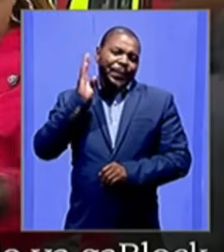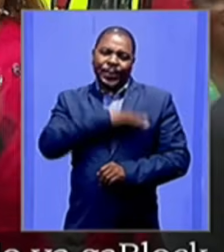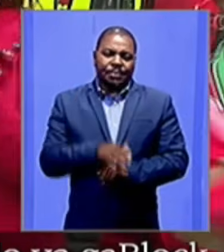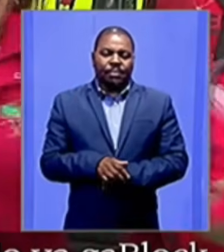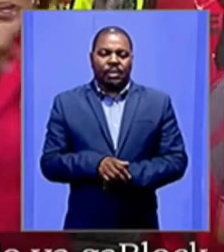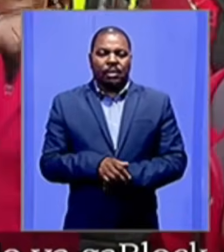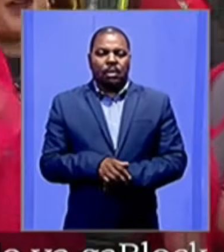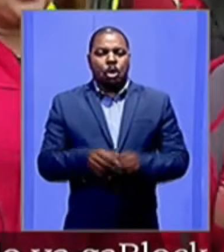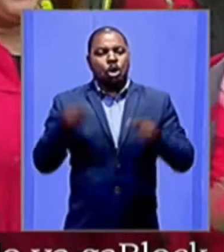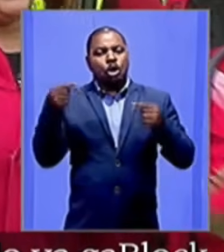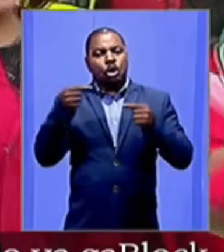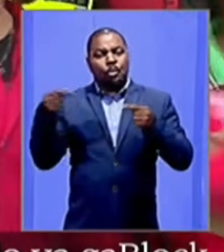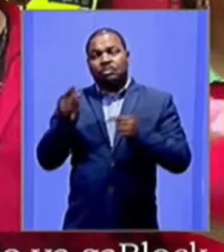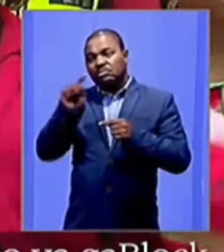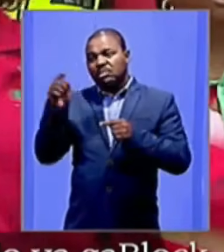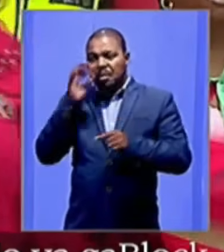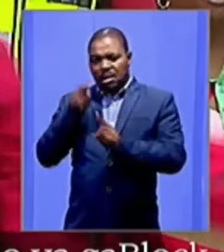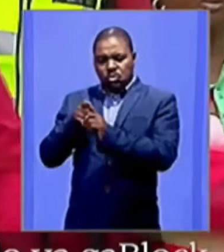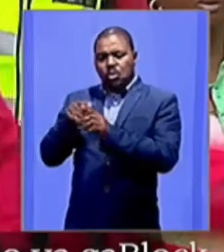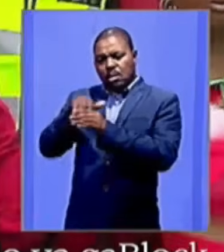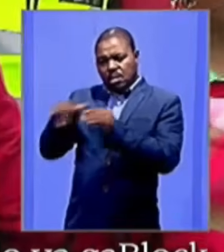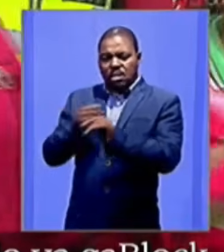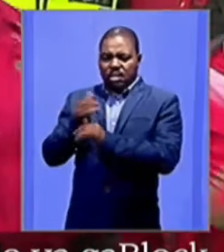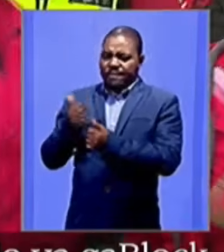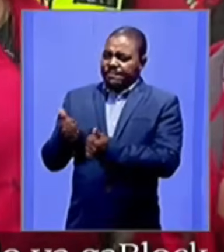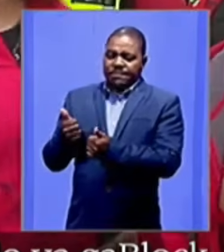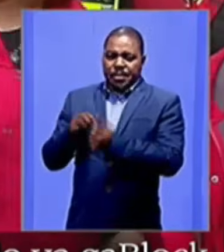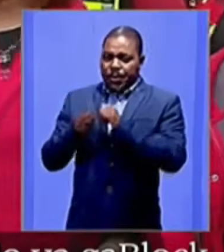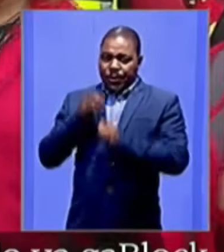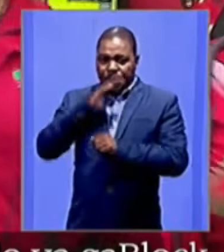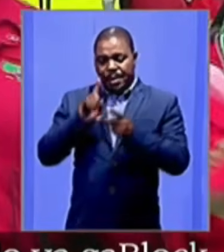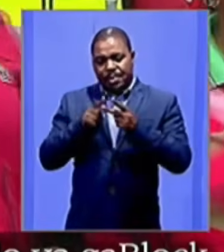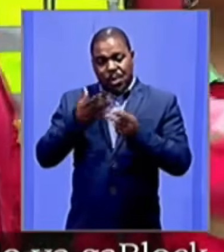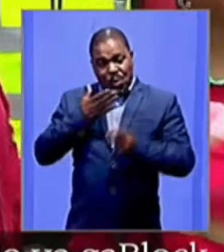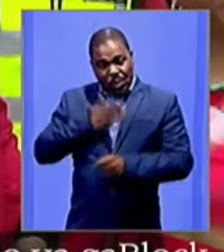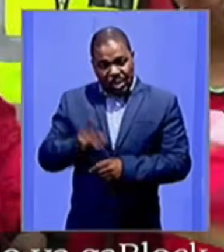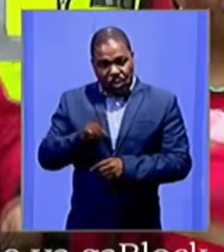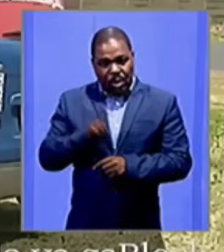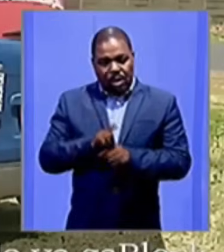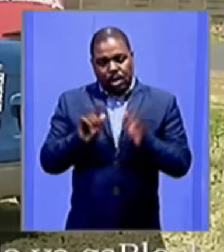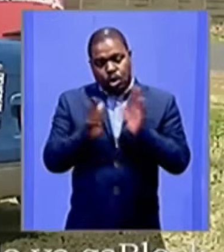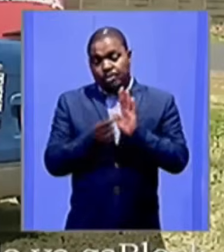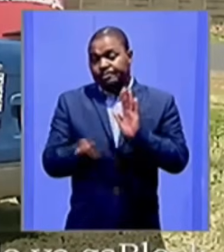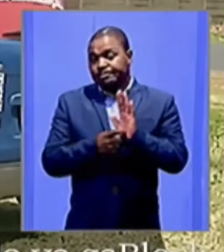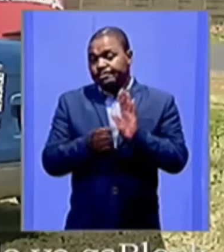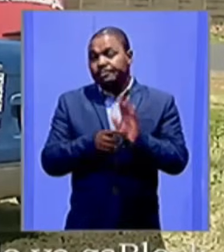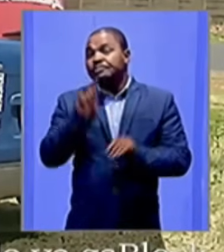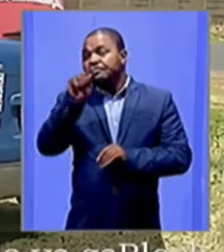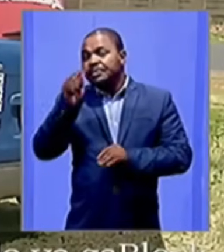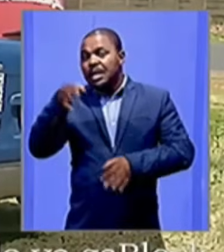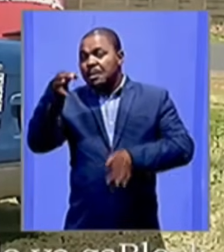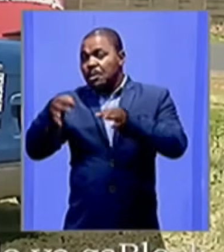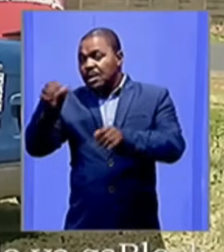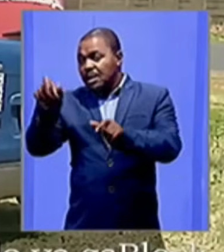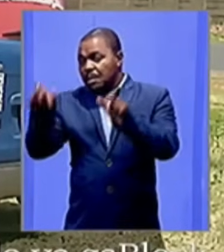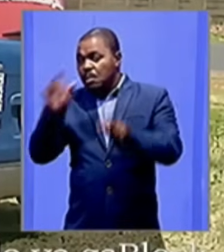ha mekga ya bohanyetsi e amohetse ho lokollwa ha Block ka parola, e boetse e tseka hore molao o nke mehato kgahlano le boradipolotiki